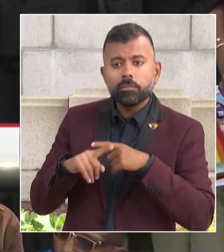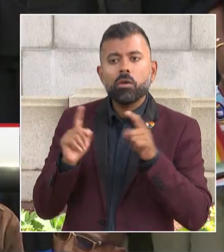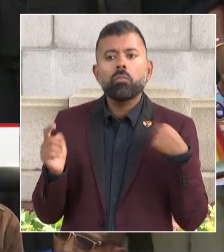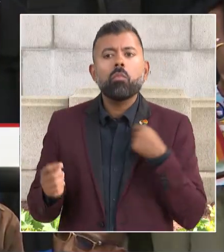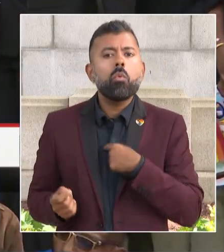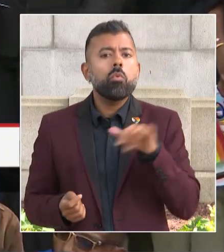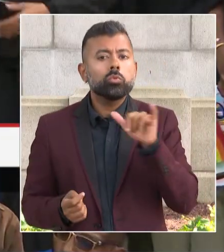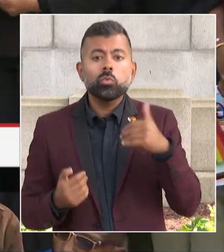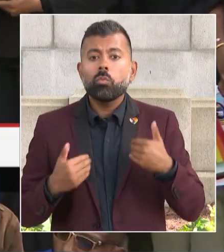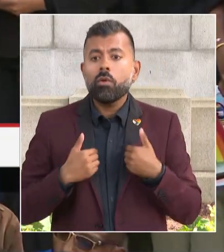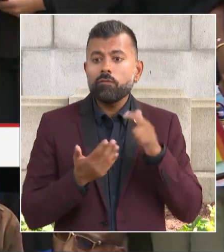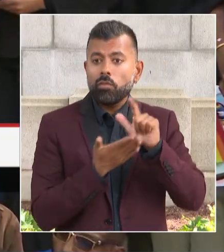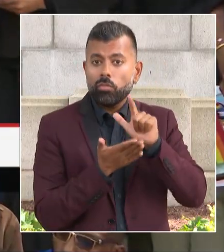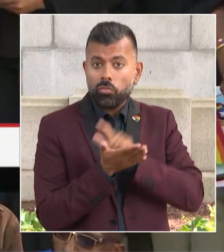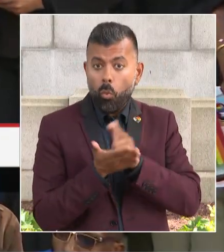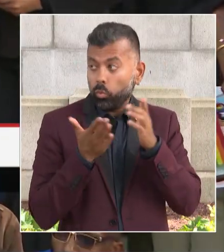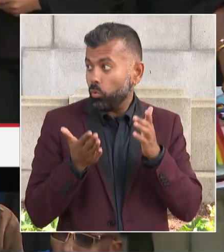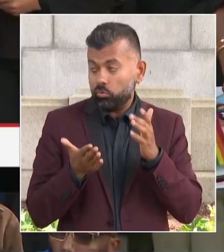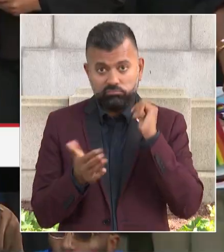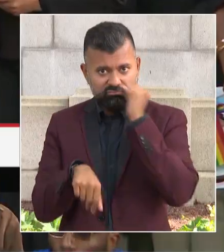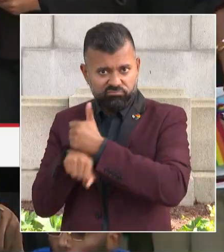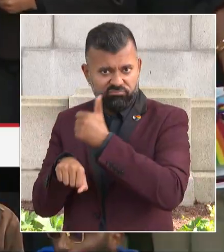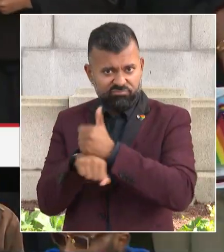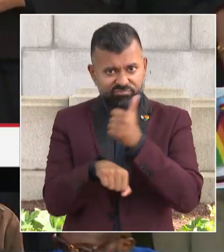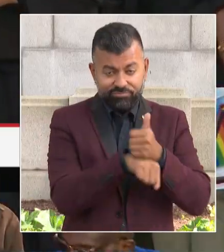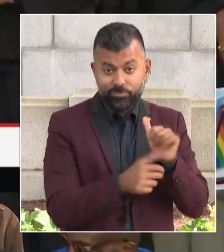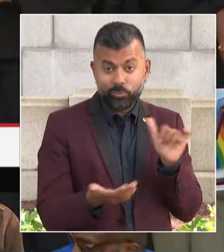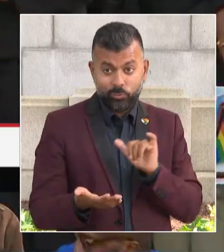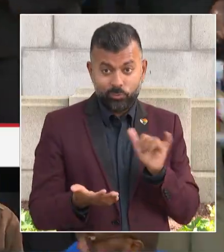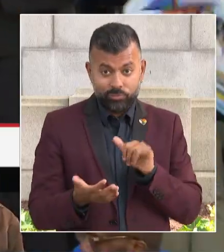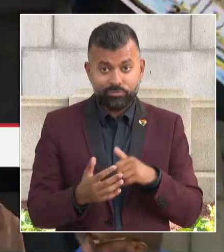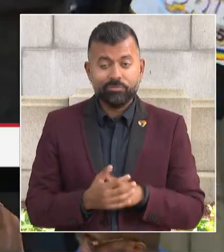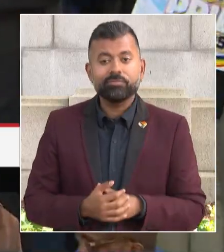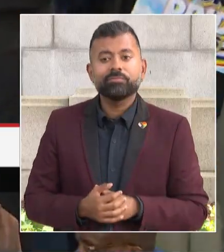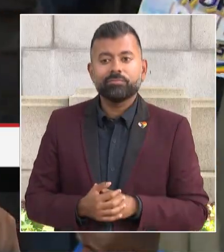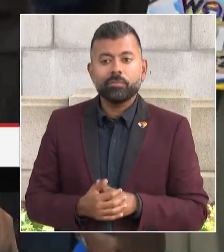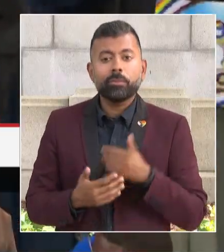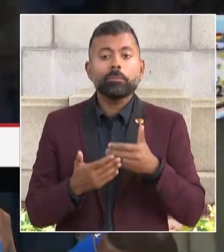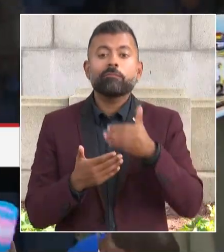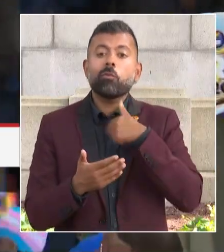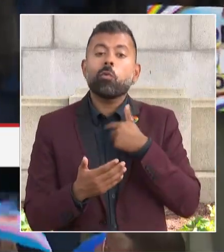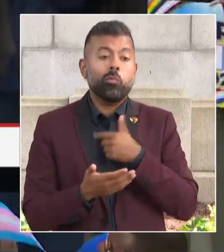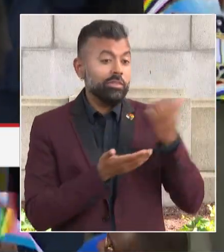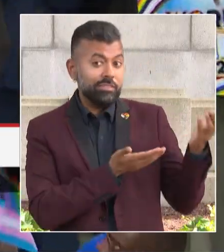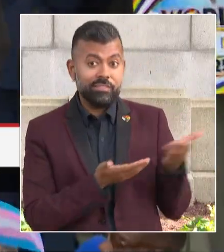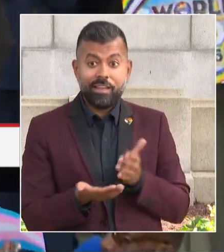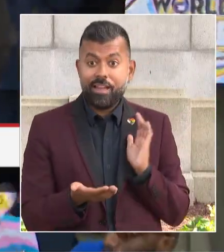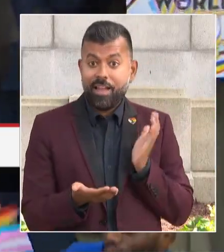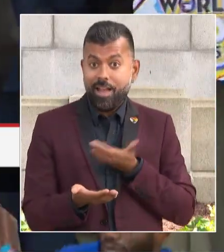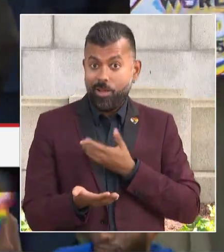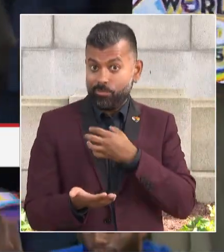please, join me in welcoming our mayor, Mayor Muriel Bowser. Thank you.